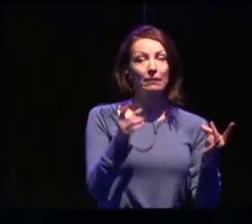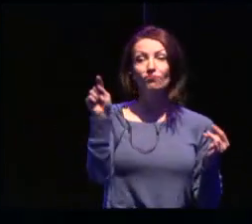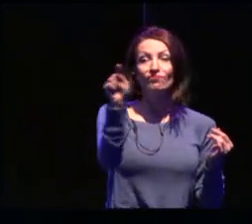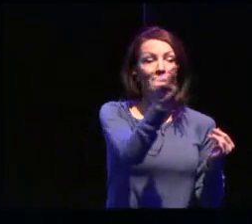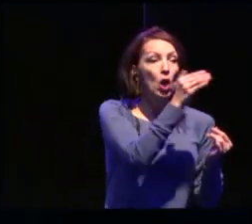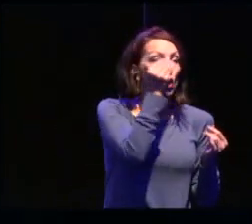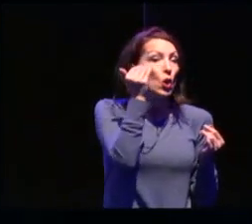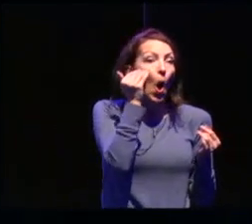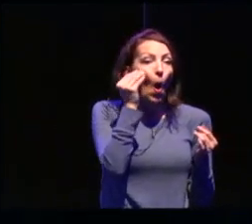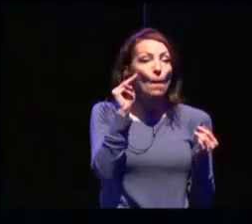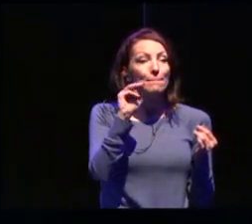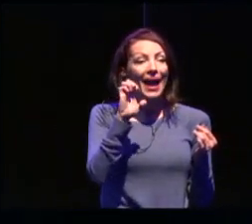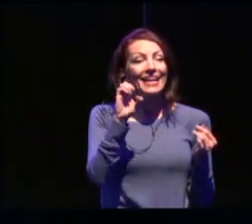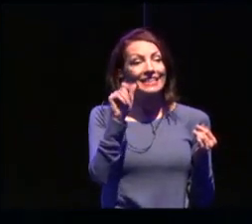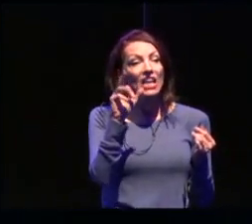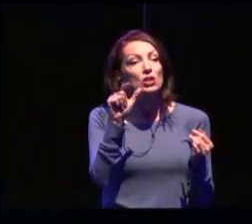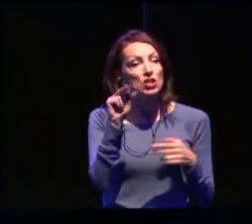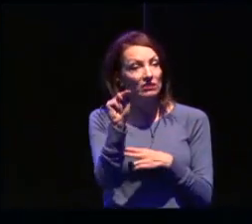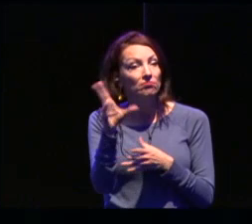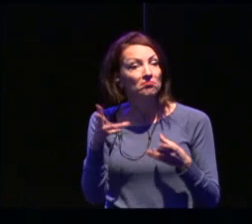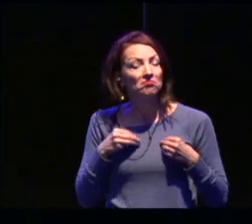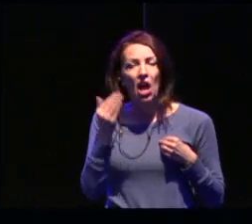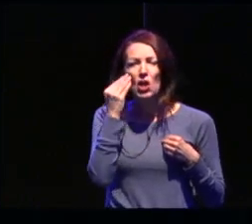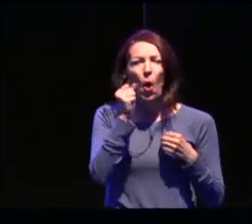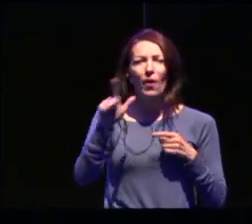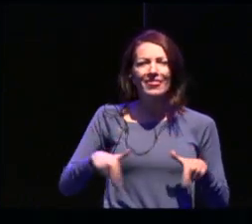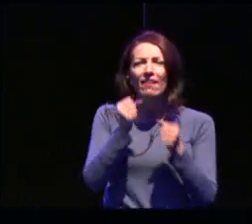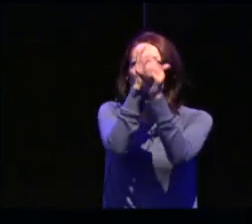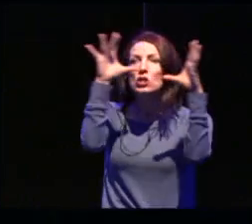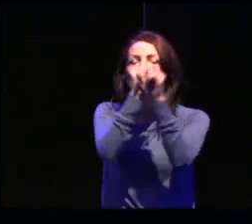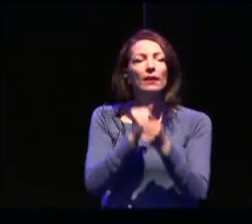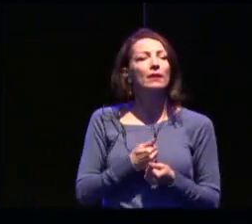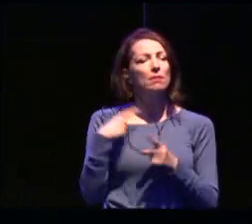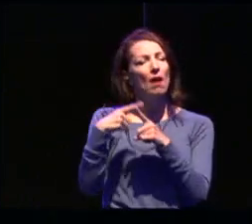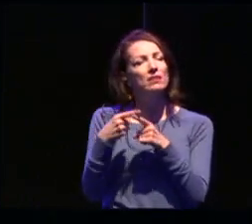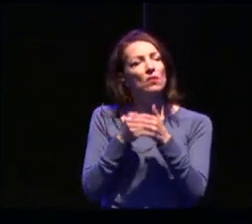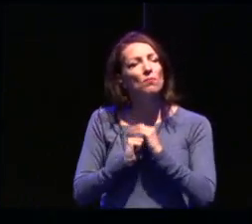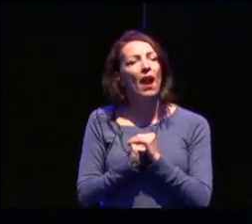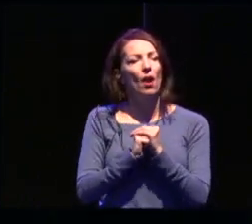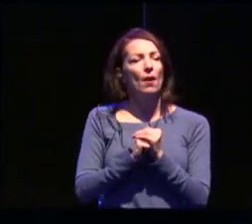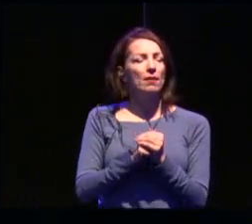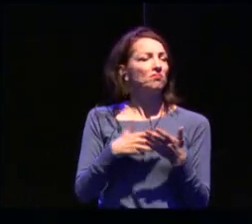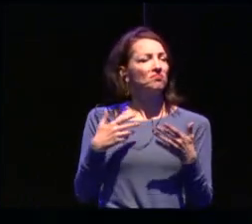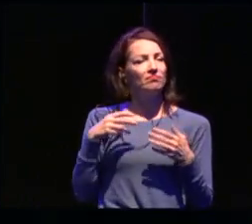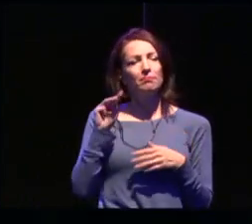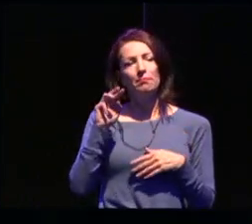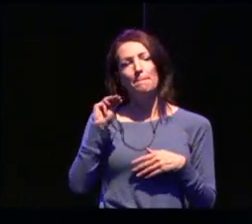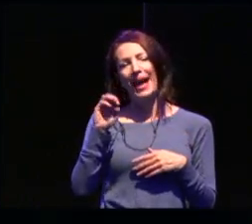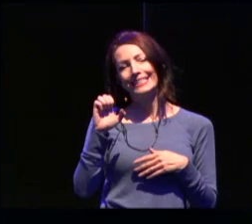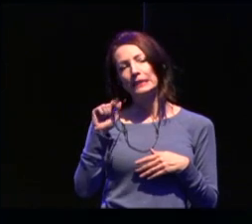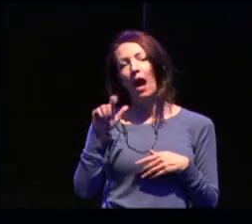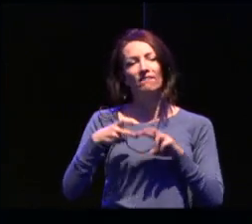know what meditation is, that knows what life visioning is, know what affirmative prayer is, that know what metaphysics is. And many people